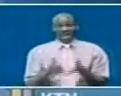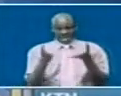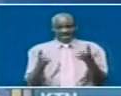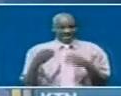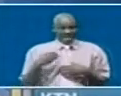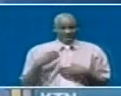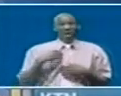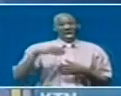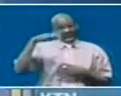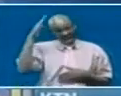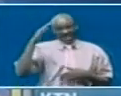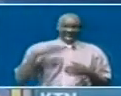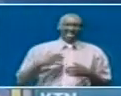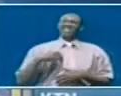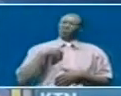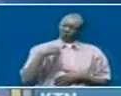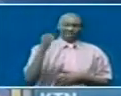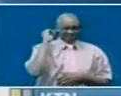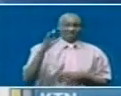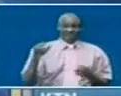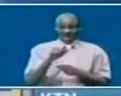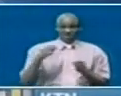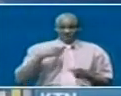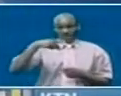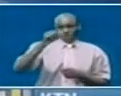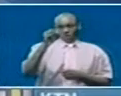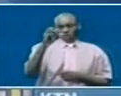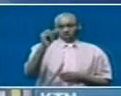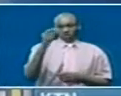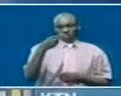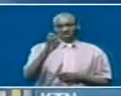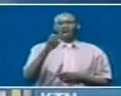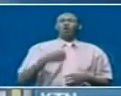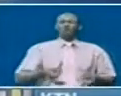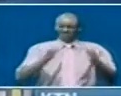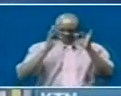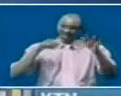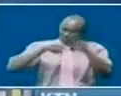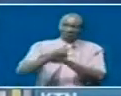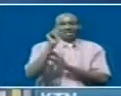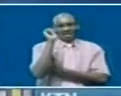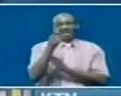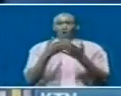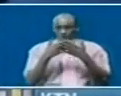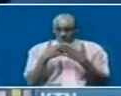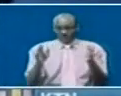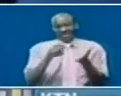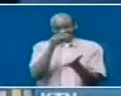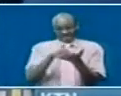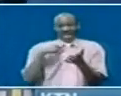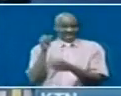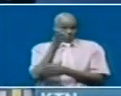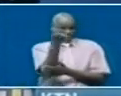And the high-end luxury vehicle company Porsche has officially set foot in Kenya by opening a center in